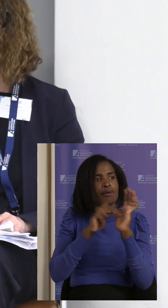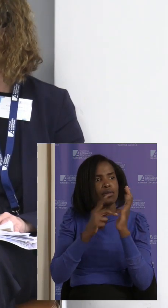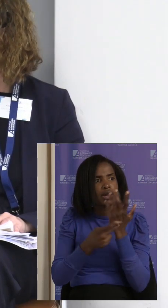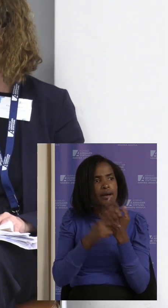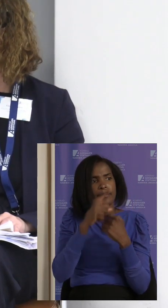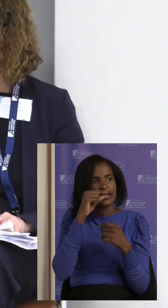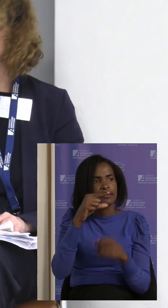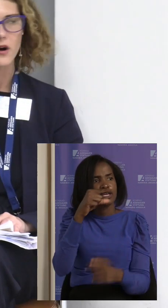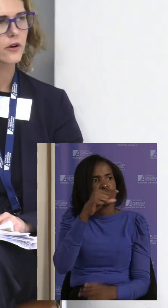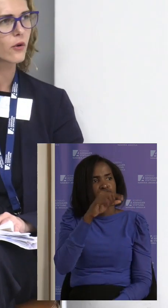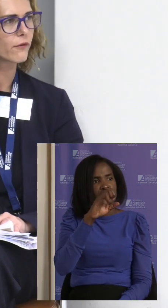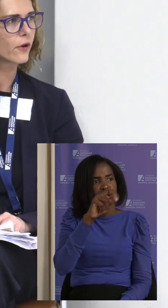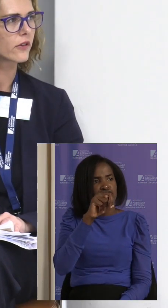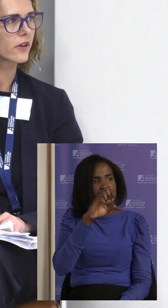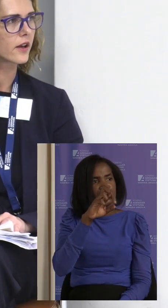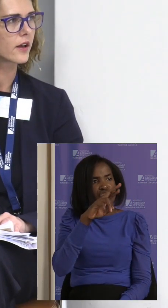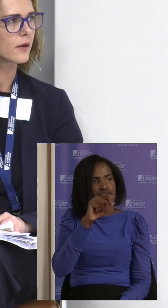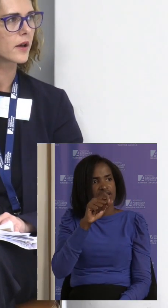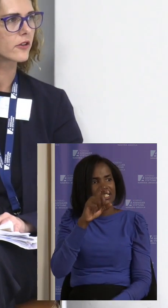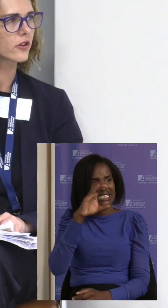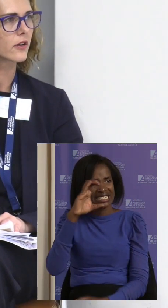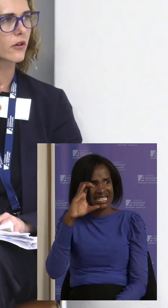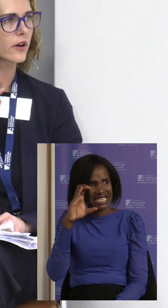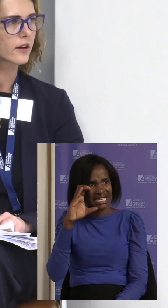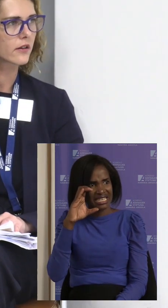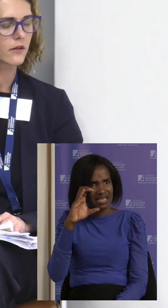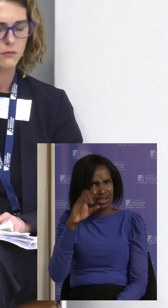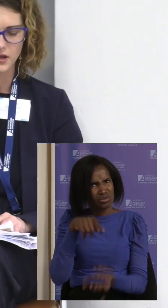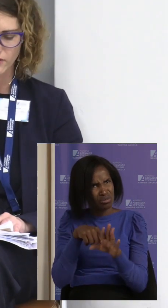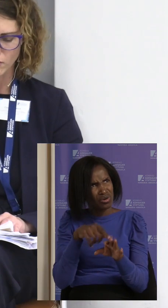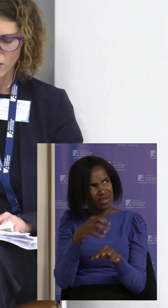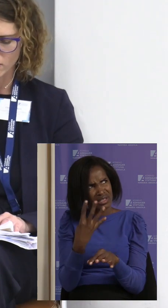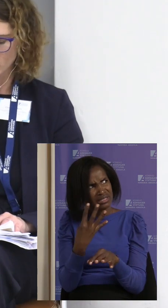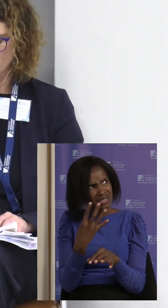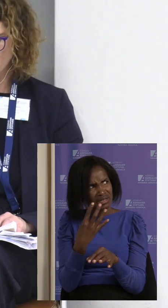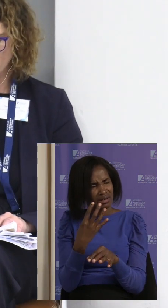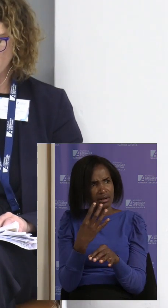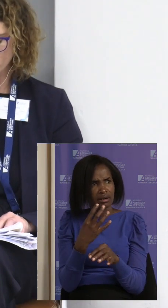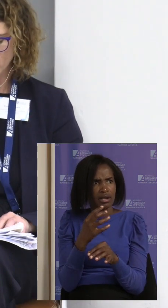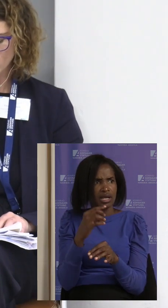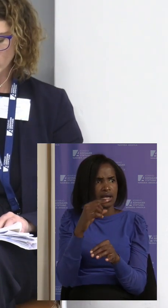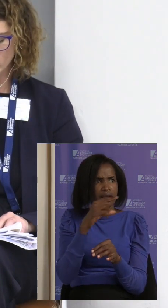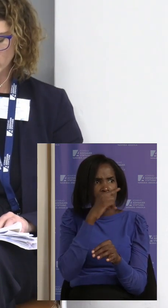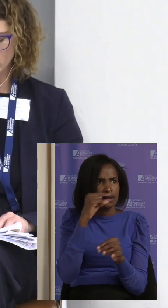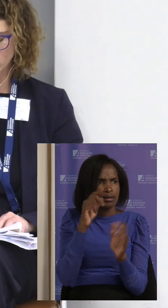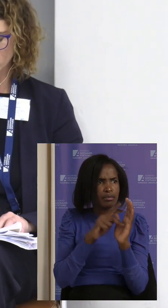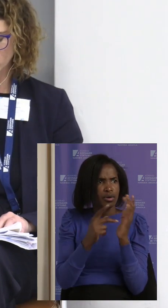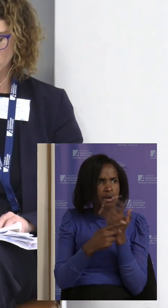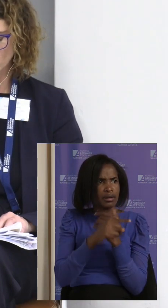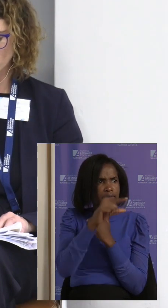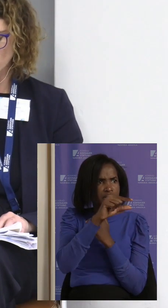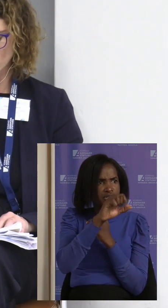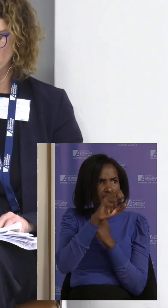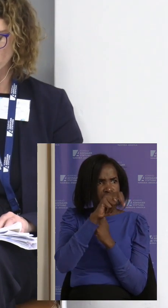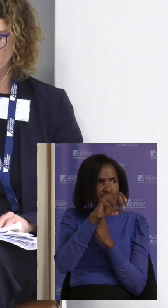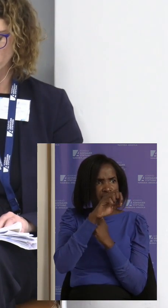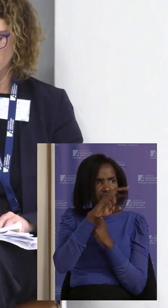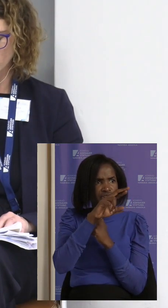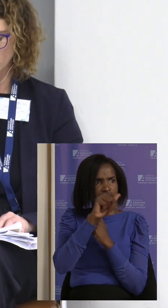believe, tomorrow or Thursday. NMH can correct me if I'm wrong. Where we're going to talk more